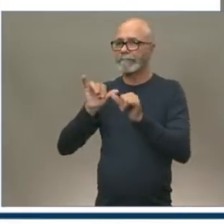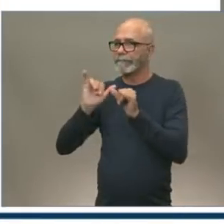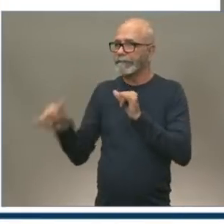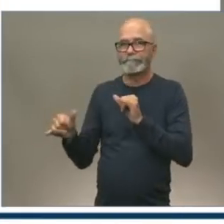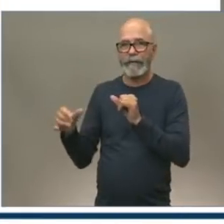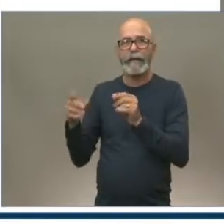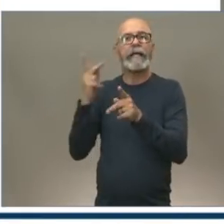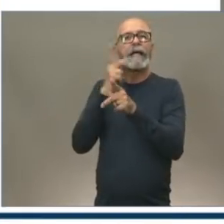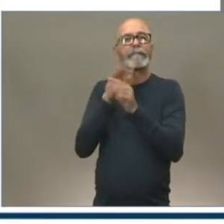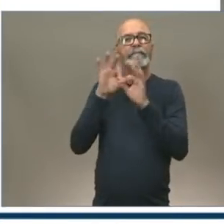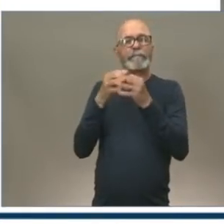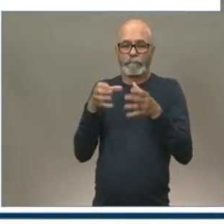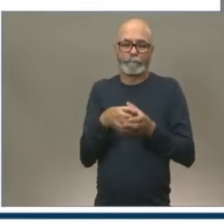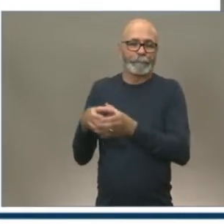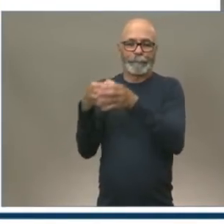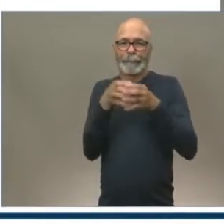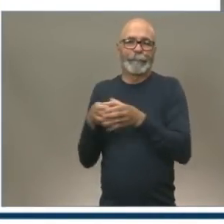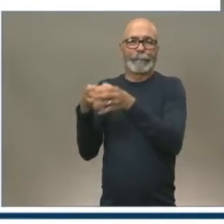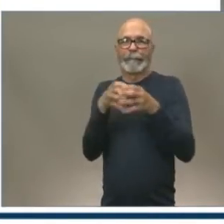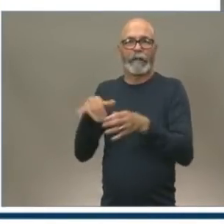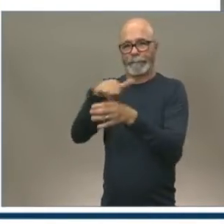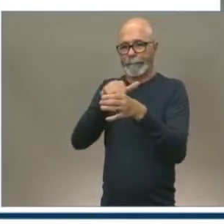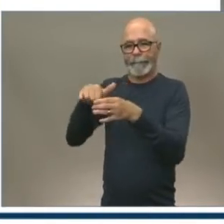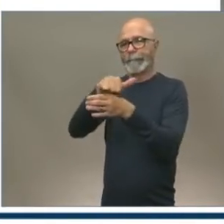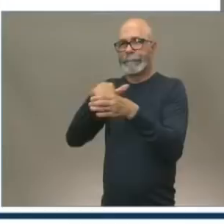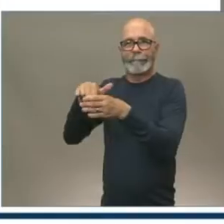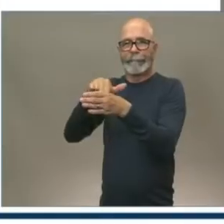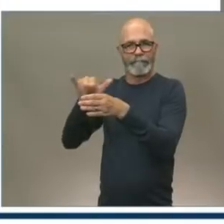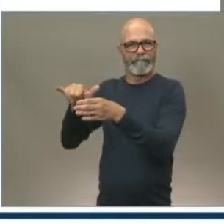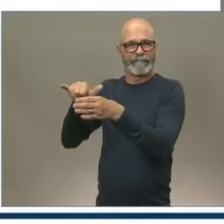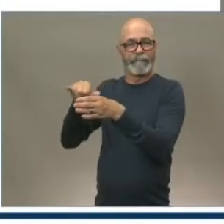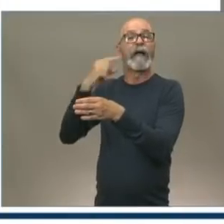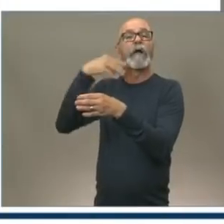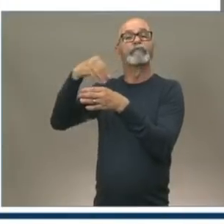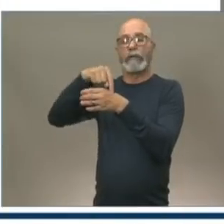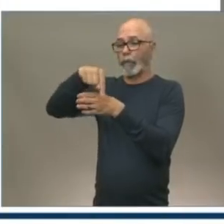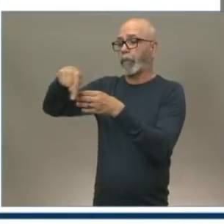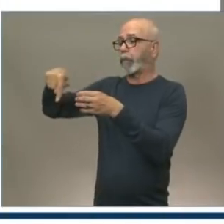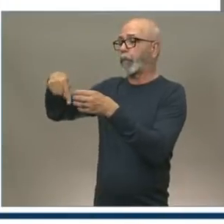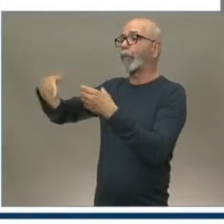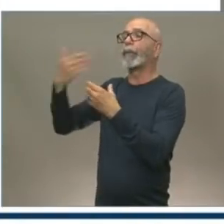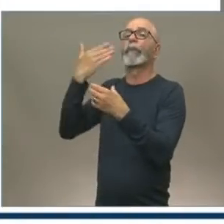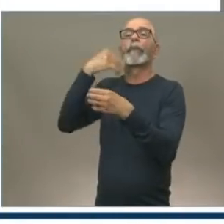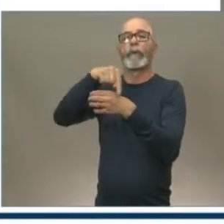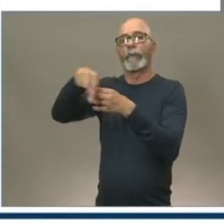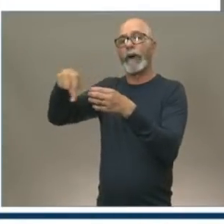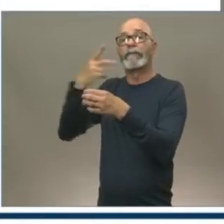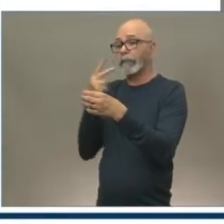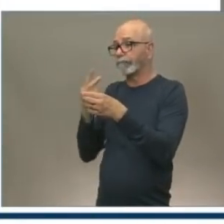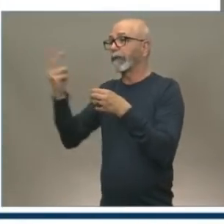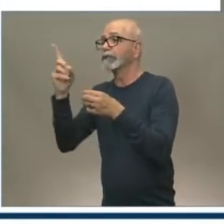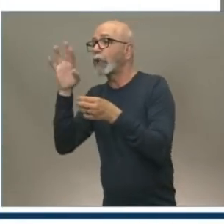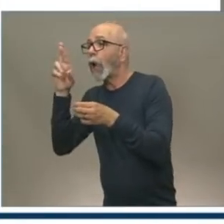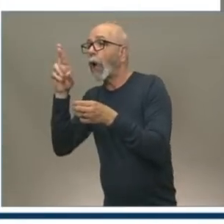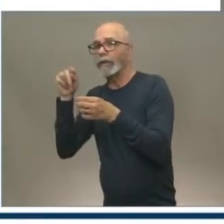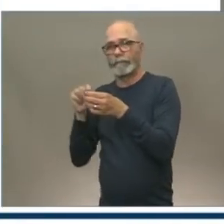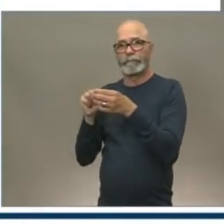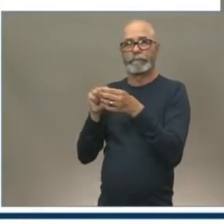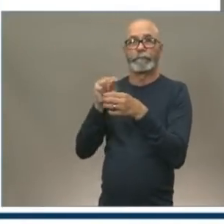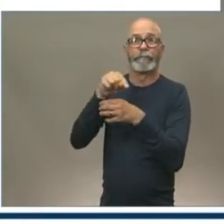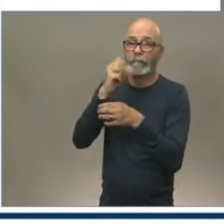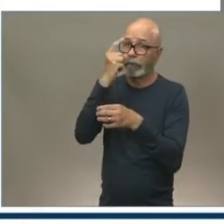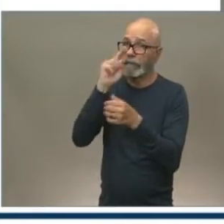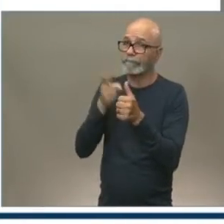family and be in outdoor places in the community and go to medical appointments. But that's only after they've received the